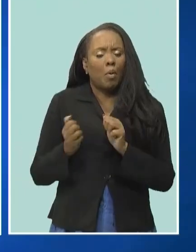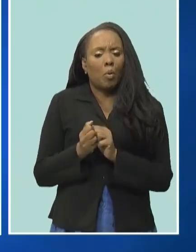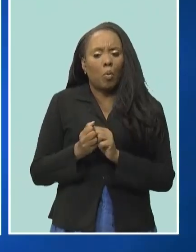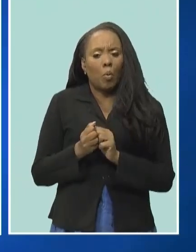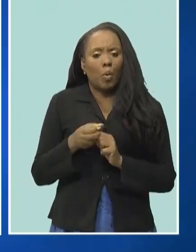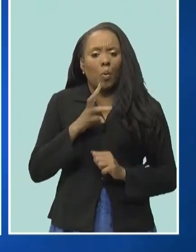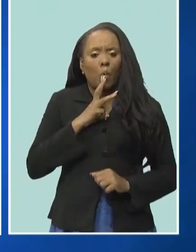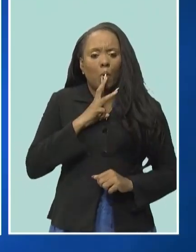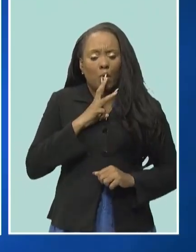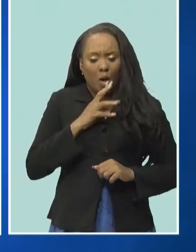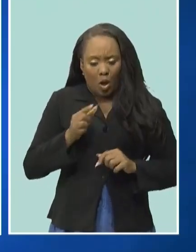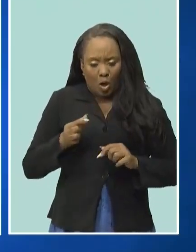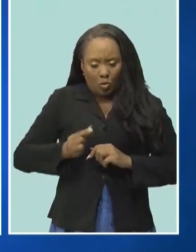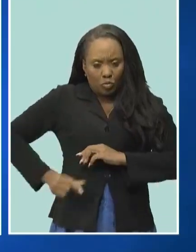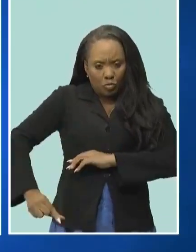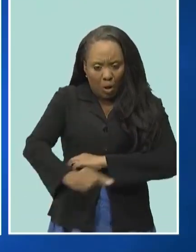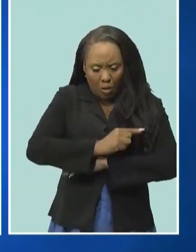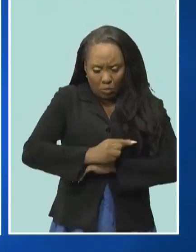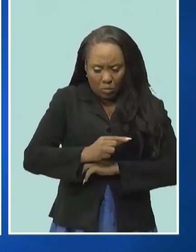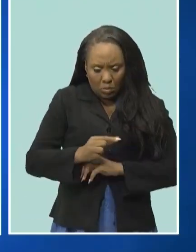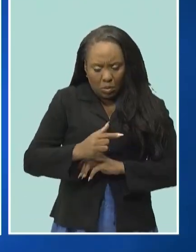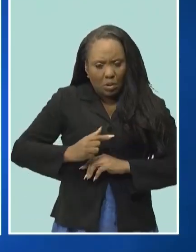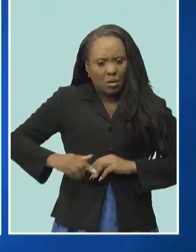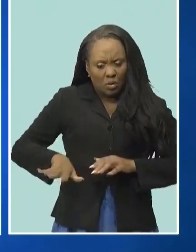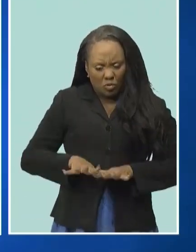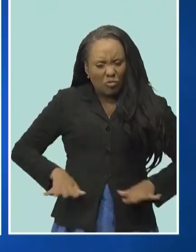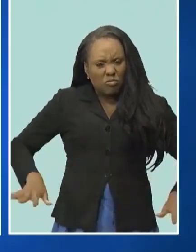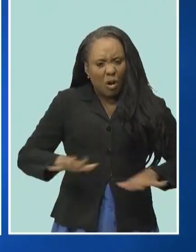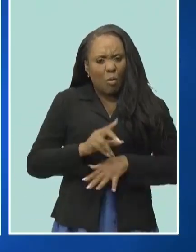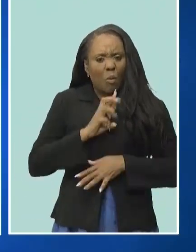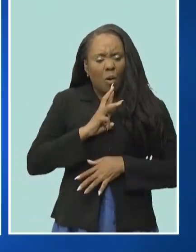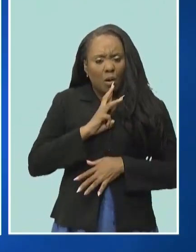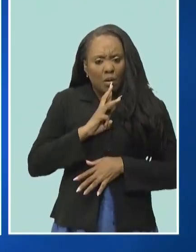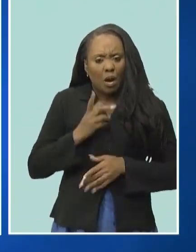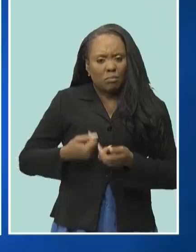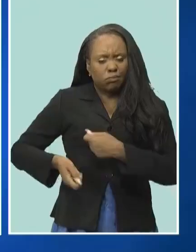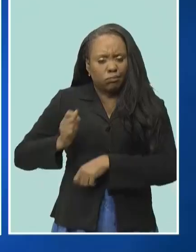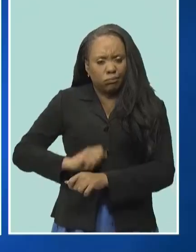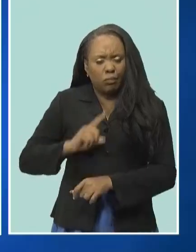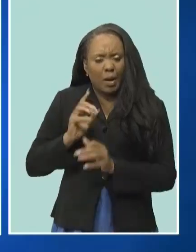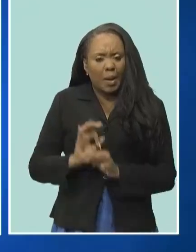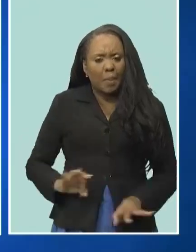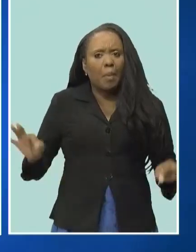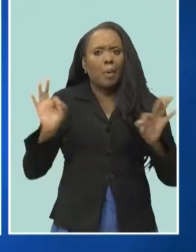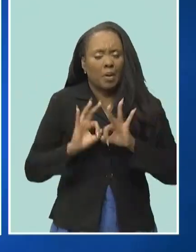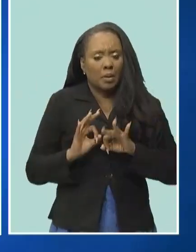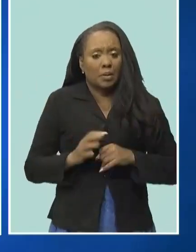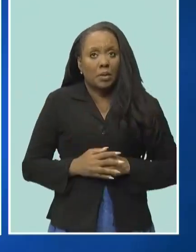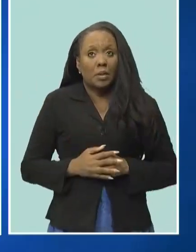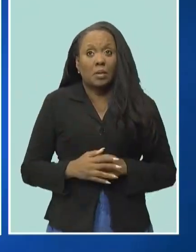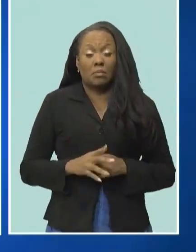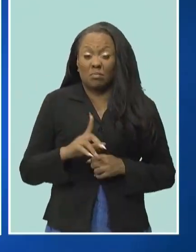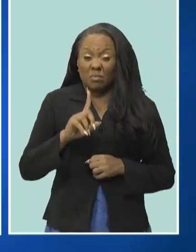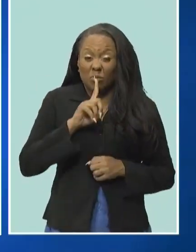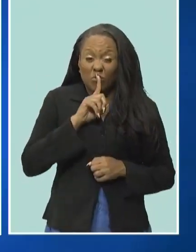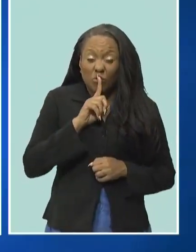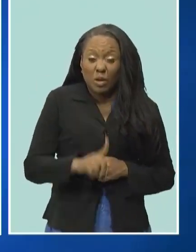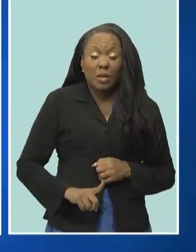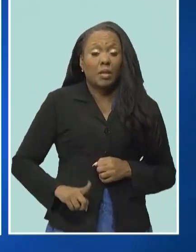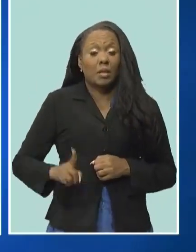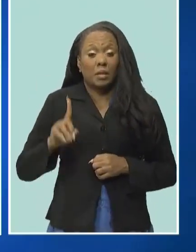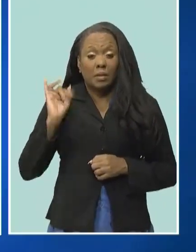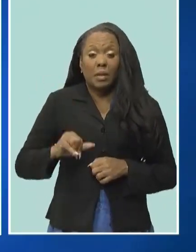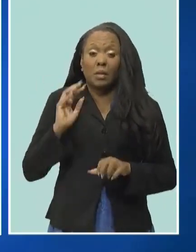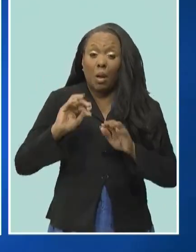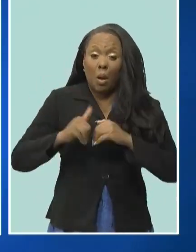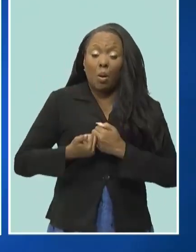suggests replacing the country's old water mains is a 20 to 25-year exercise. This is one of the ways the funds from the